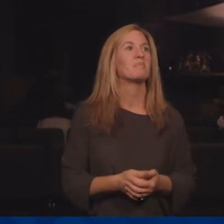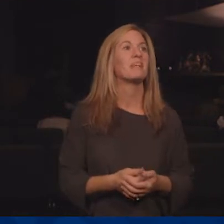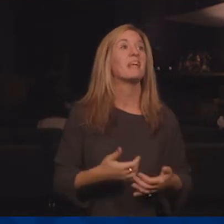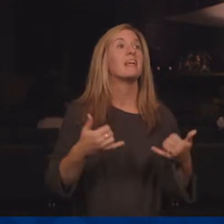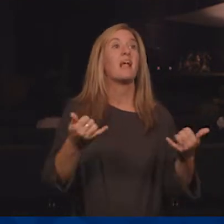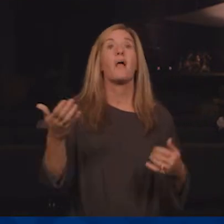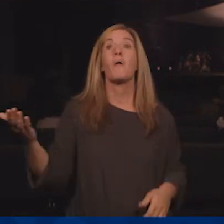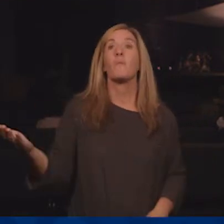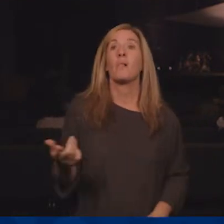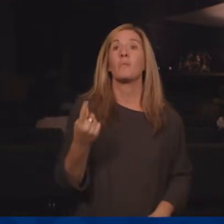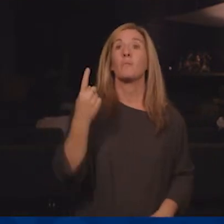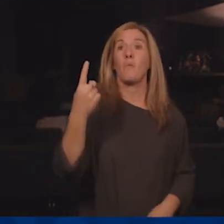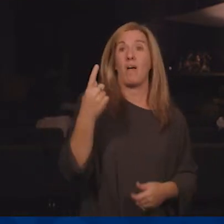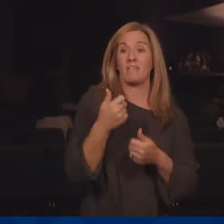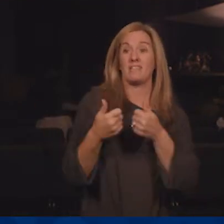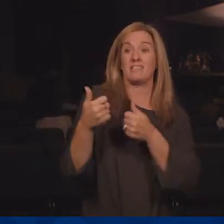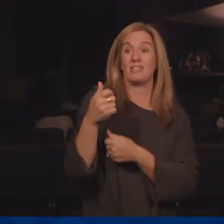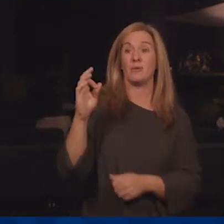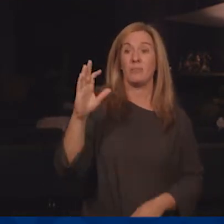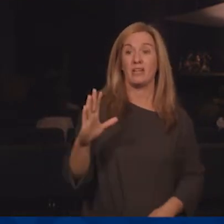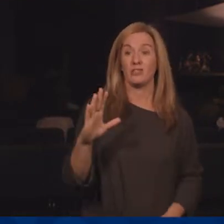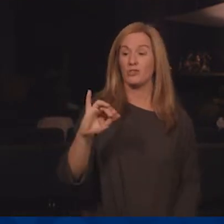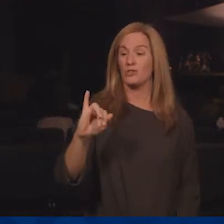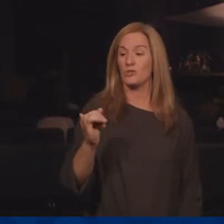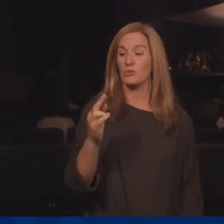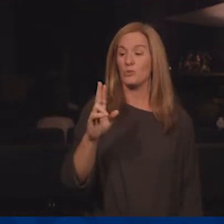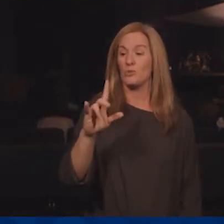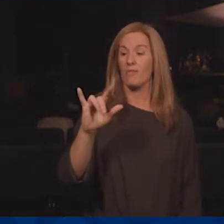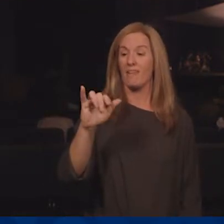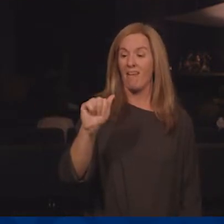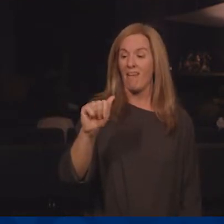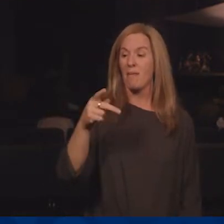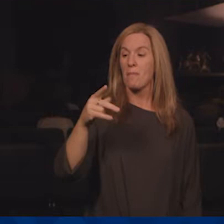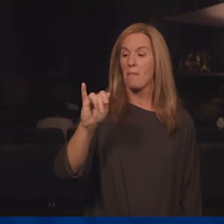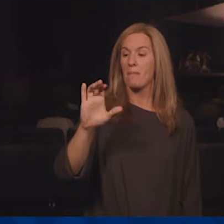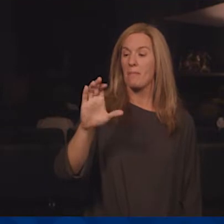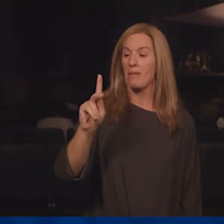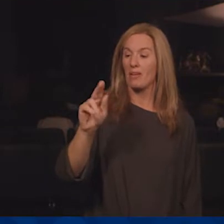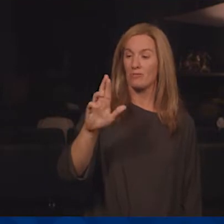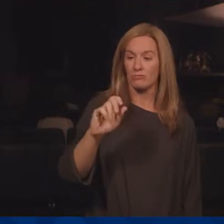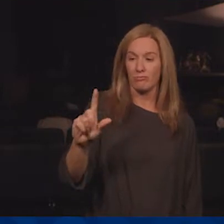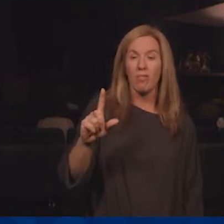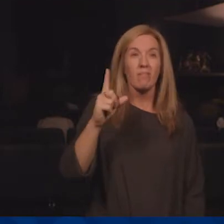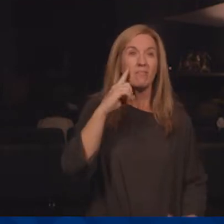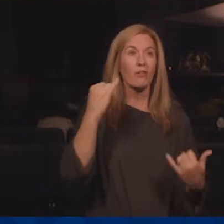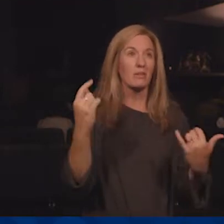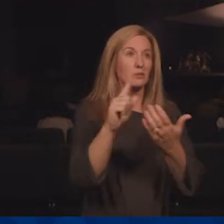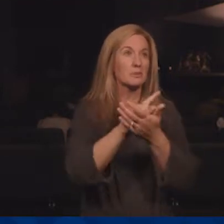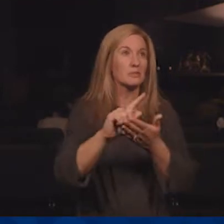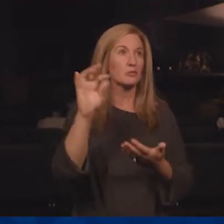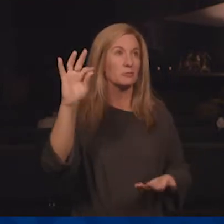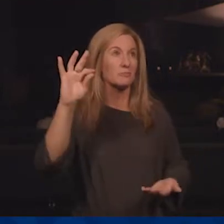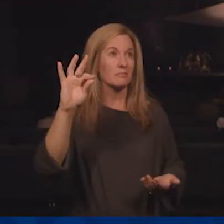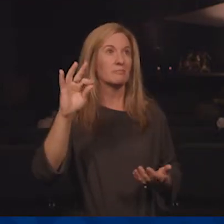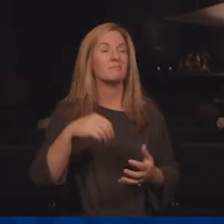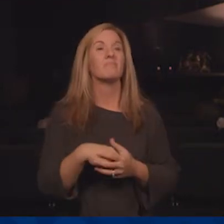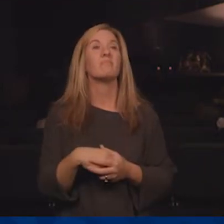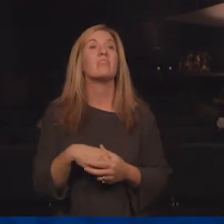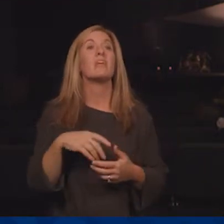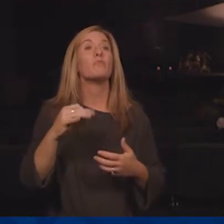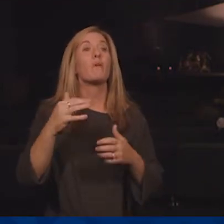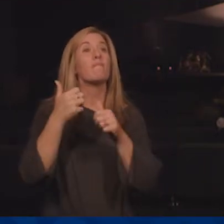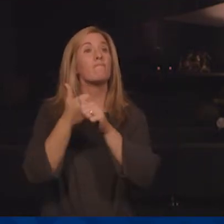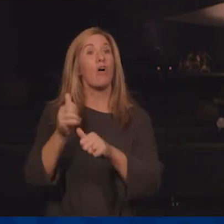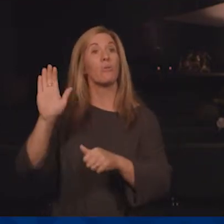of our senior pastors, Julia Pickerill, for this week's message. If you would like to follow along in her sermon notes, you can go to